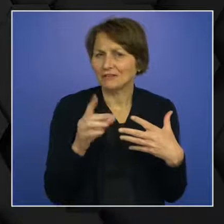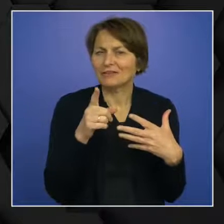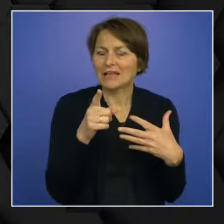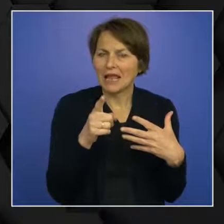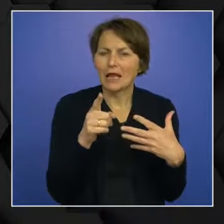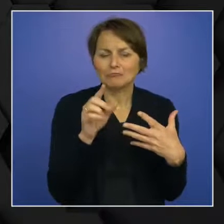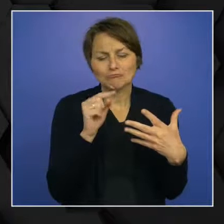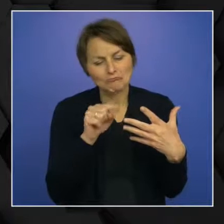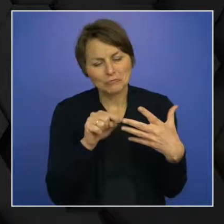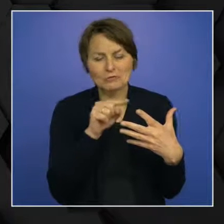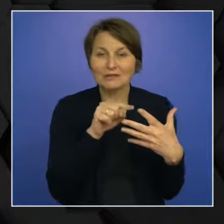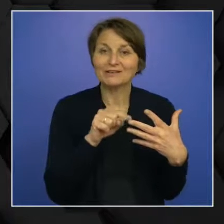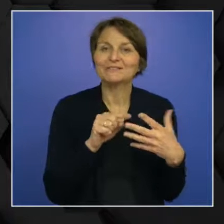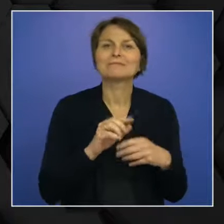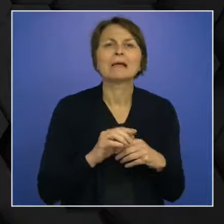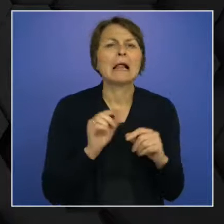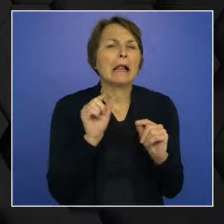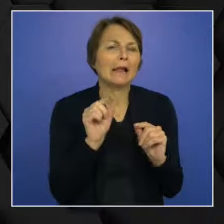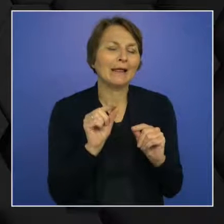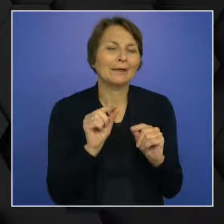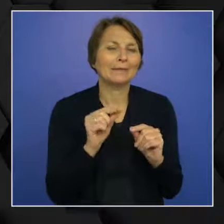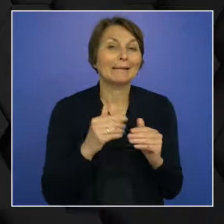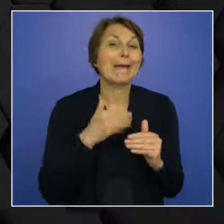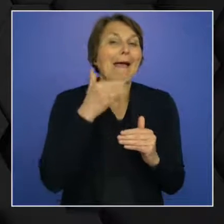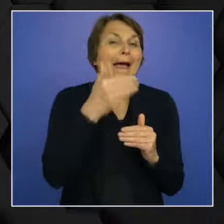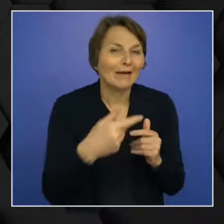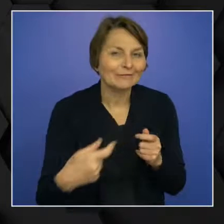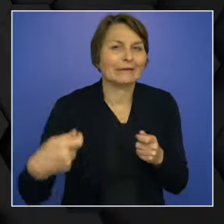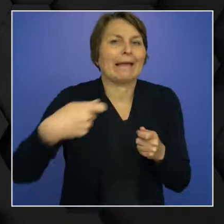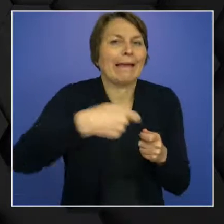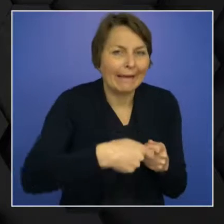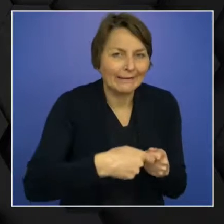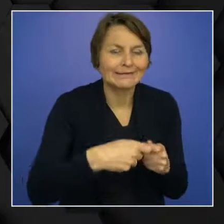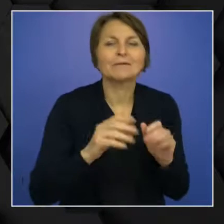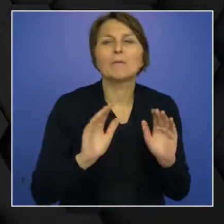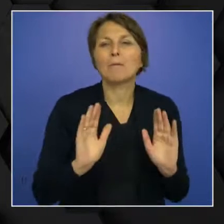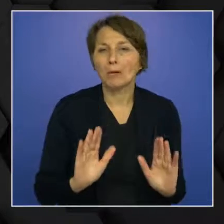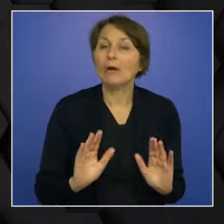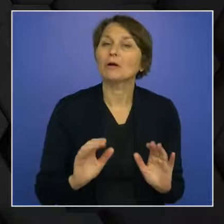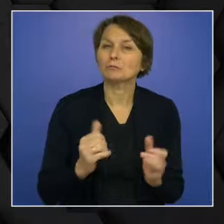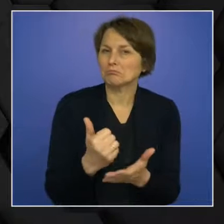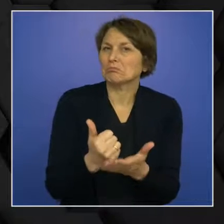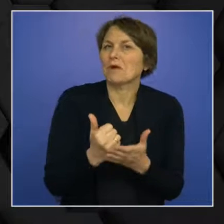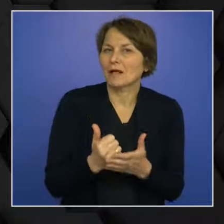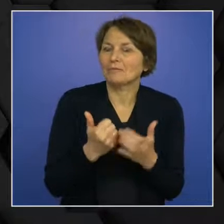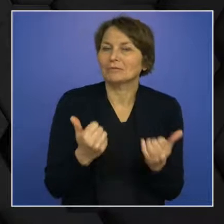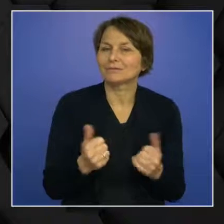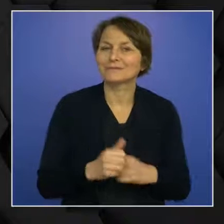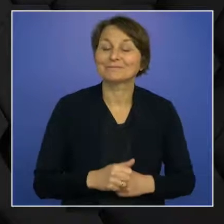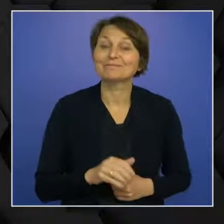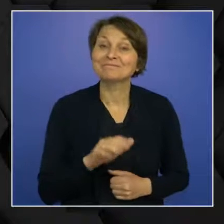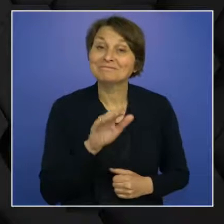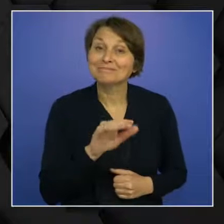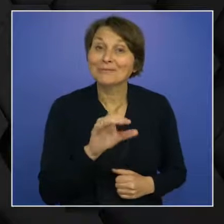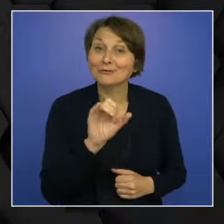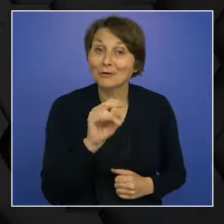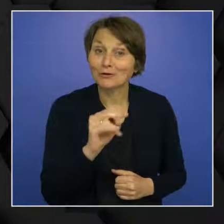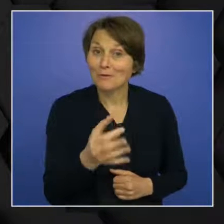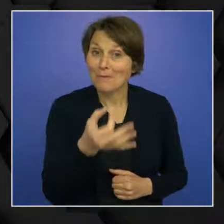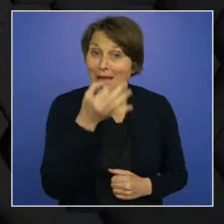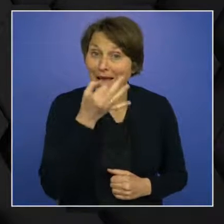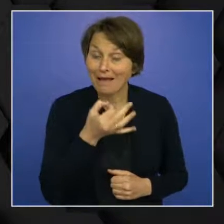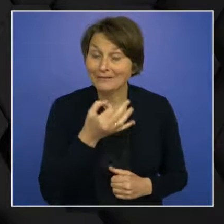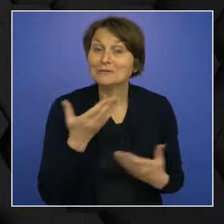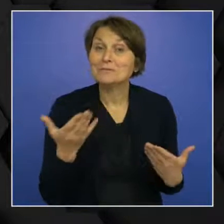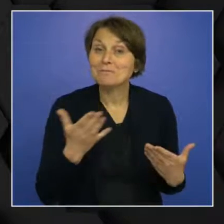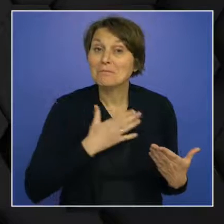bit bolt-on, but it gives you the ability if you don't have Azure Media Services. And Donna, you did ask me to have an experience with Azure Media Services, and I do. And now